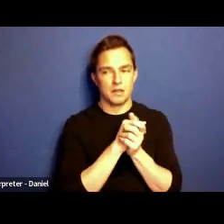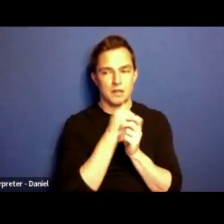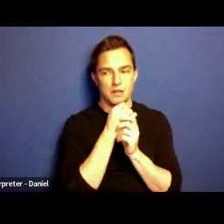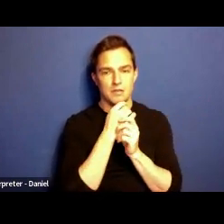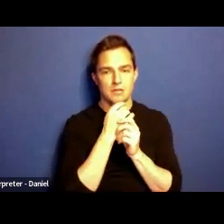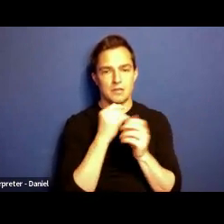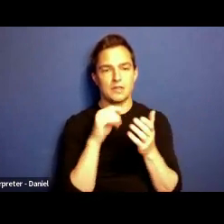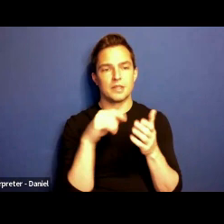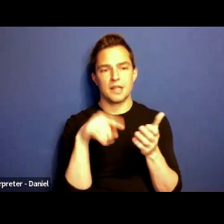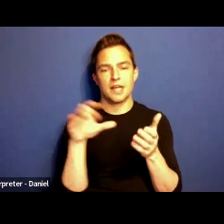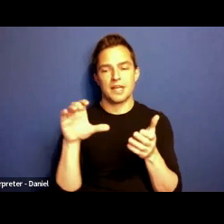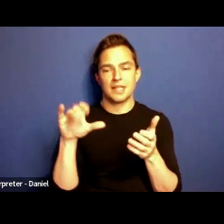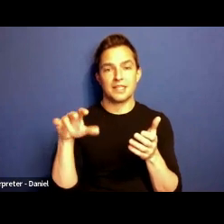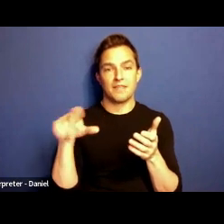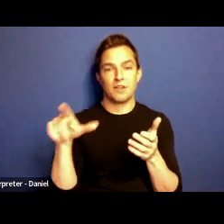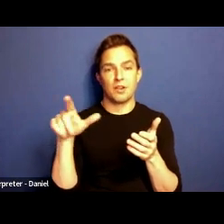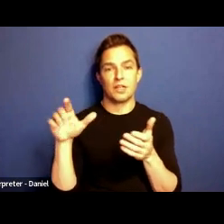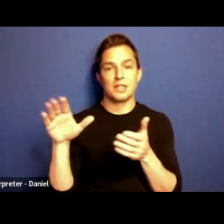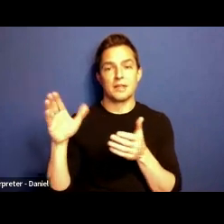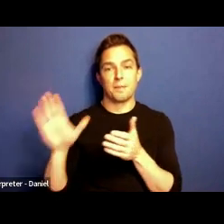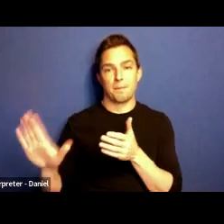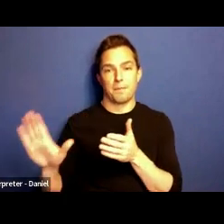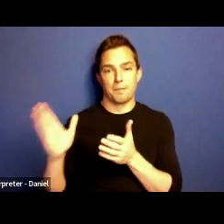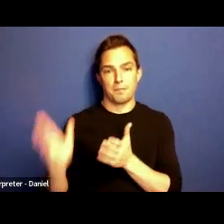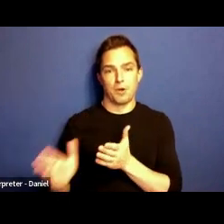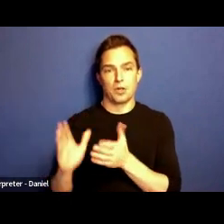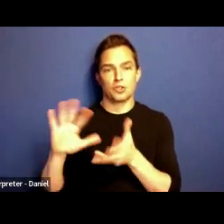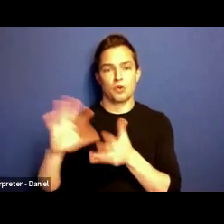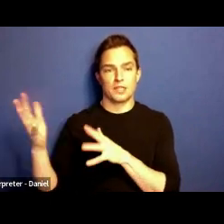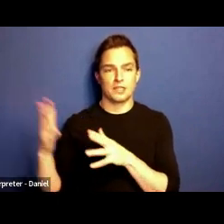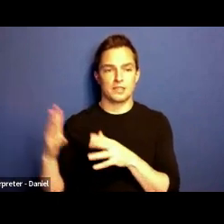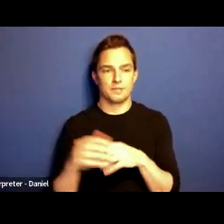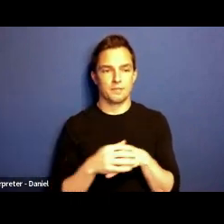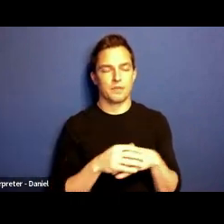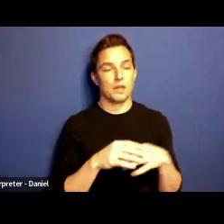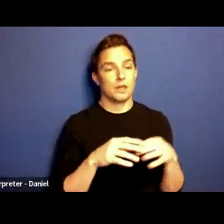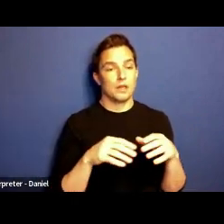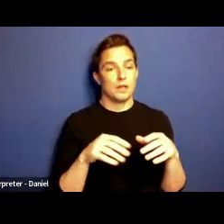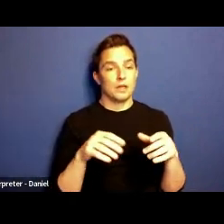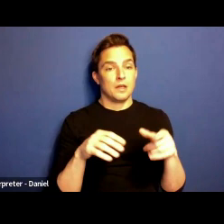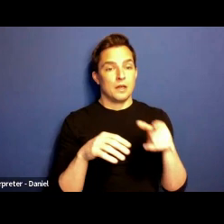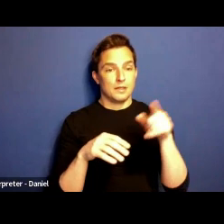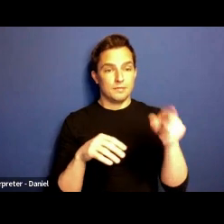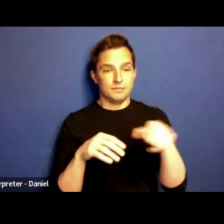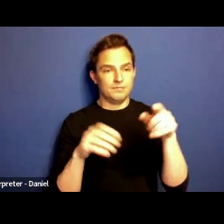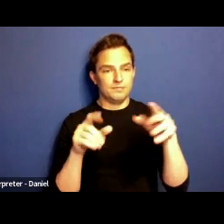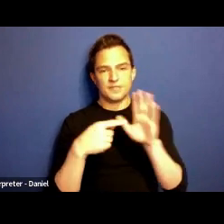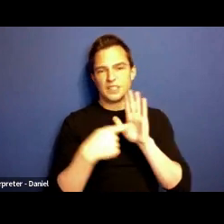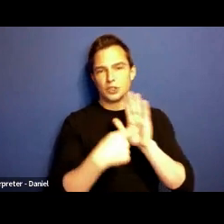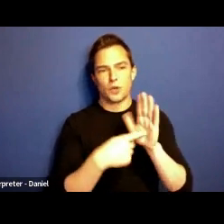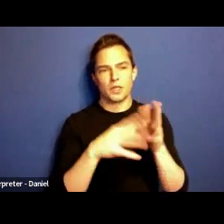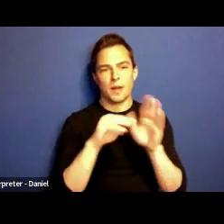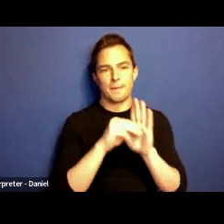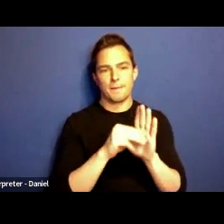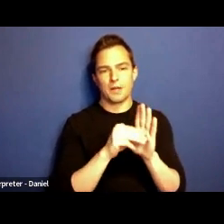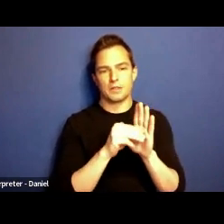civil side crises. Okay, and then the model is simulating a number of different outcomes that we care about. These are